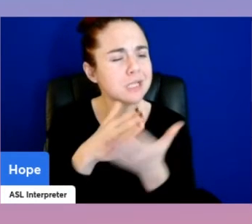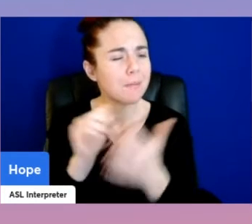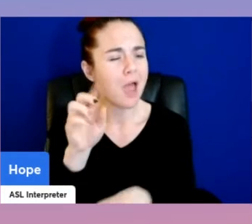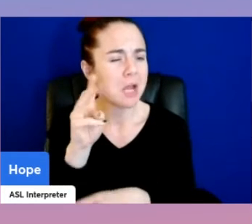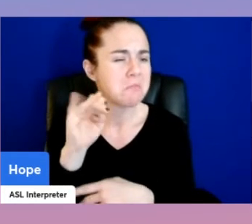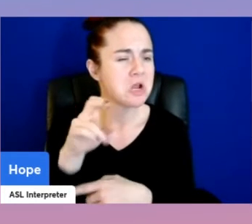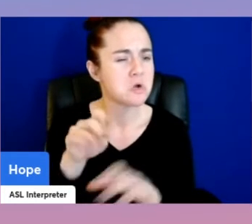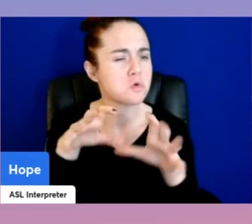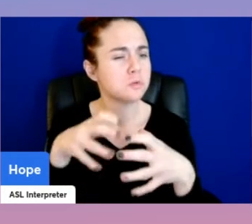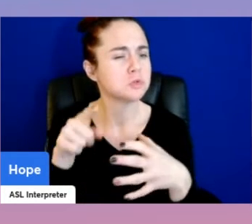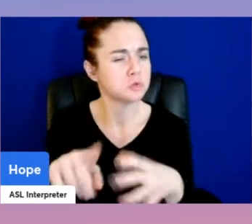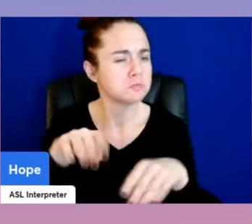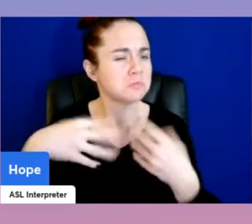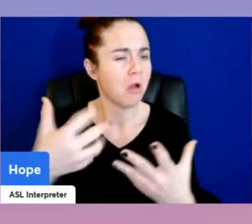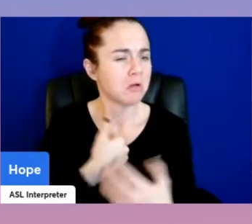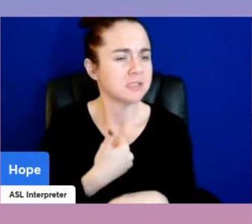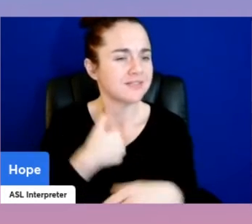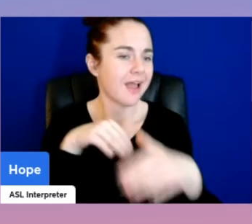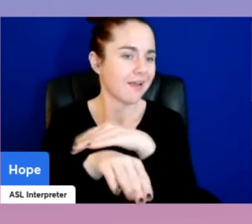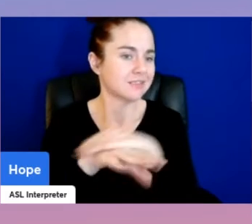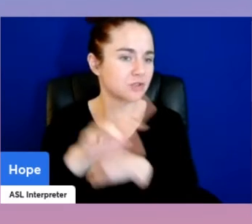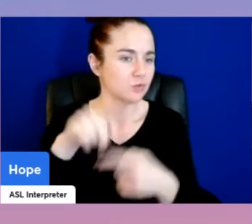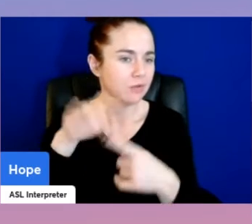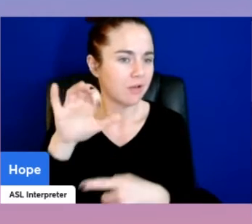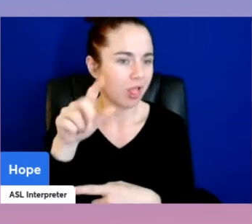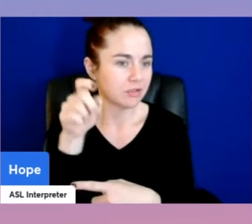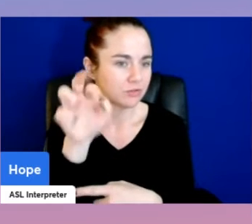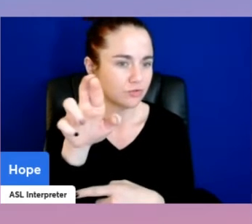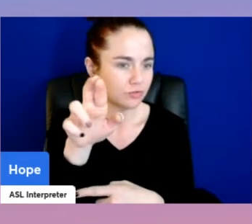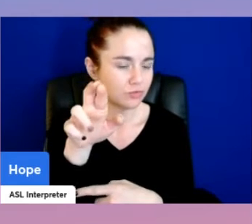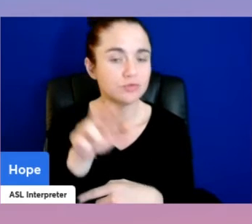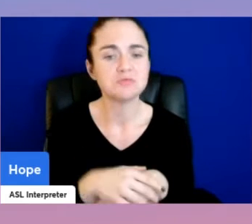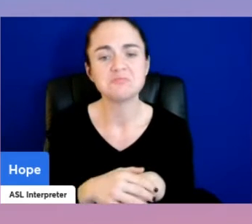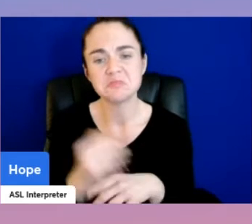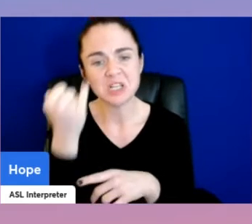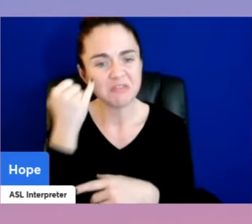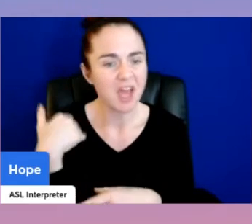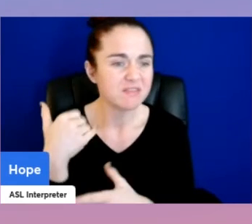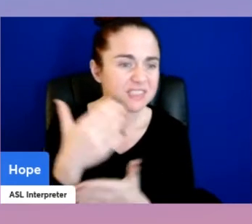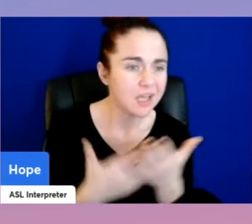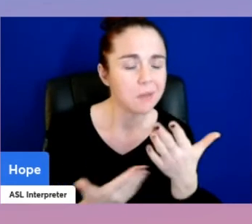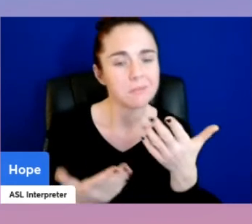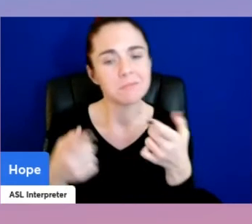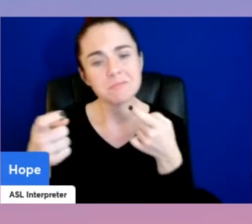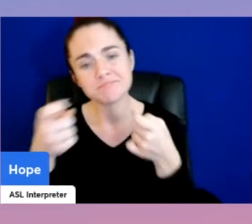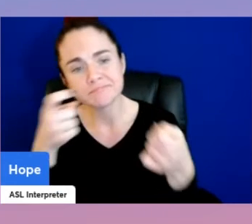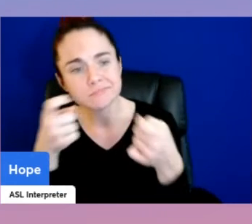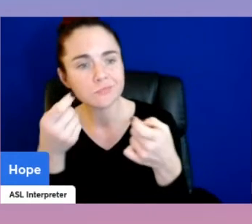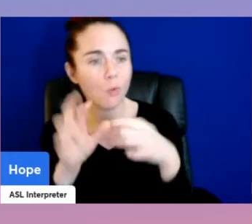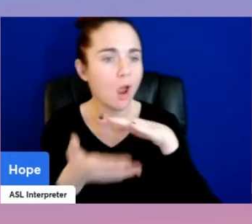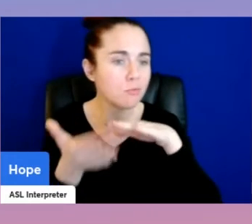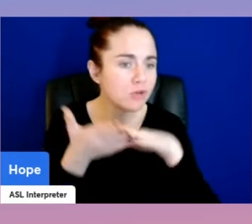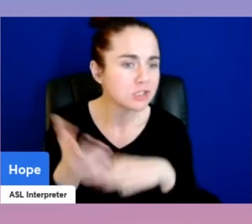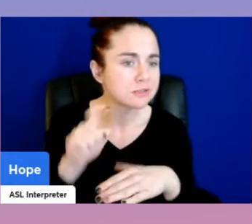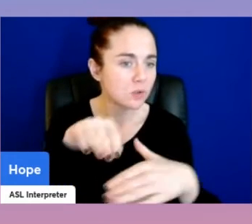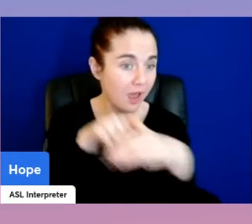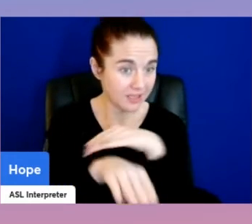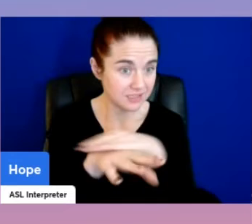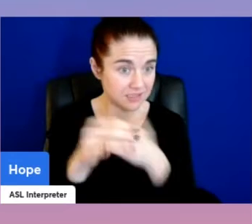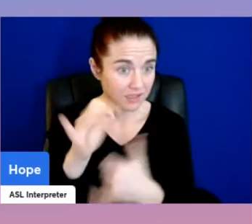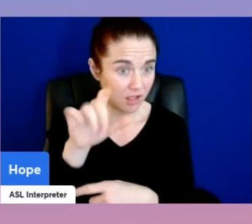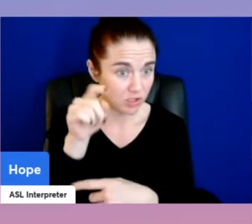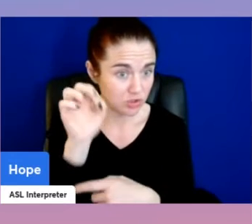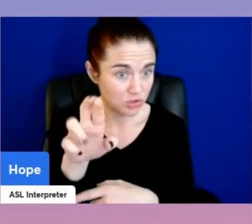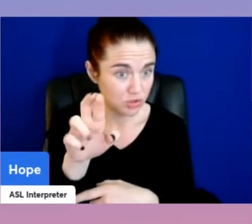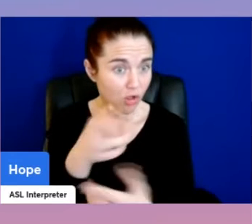to grant ourselves access to the cluster. So if we have certain sysadmins or operators that are going to be needing to access the cluster and